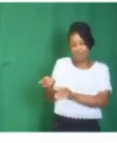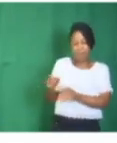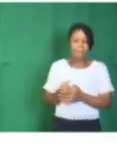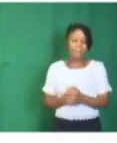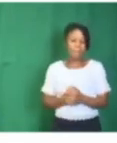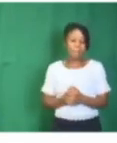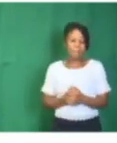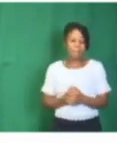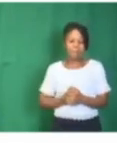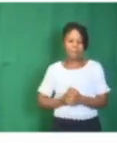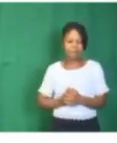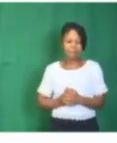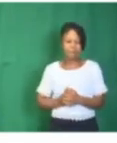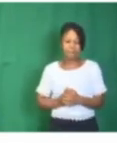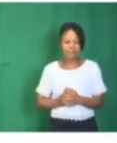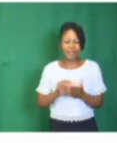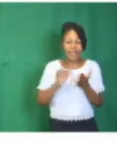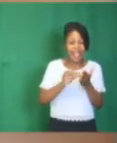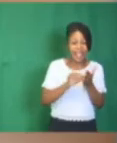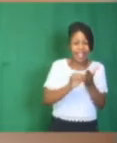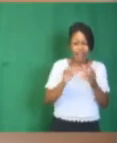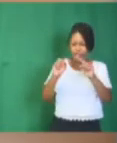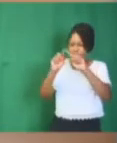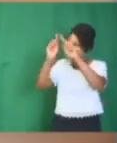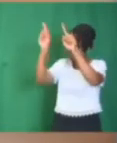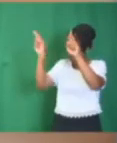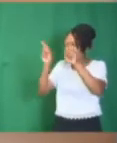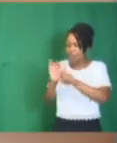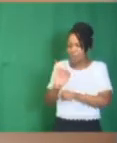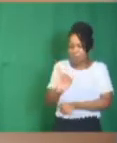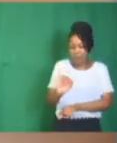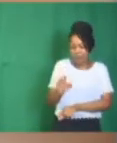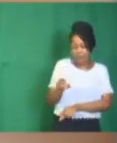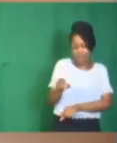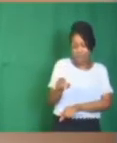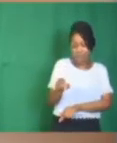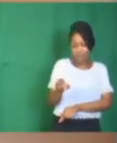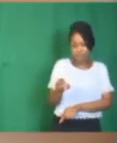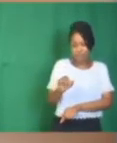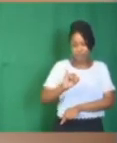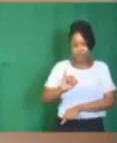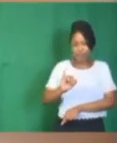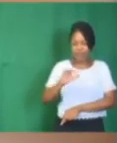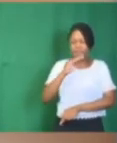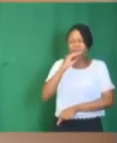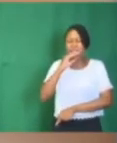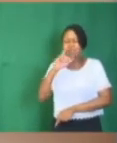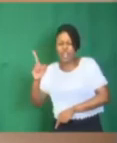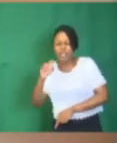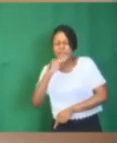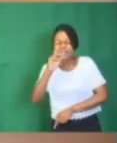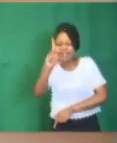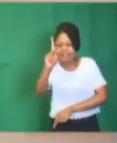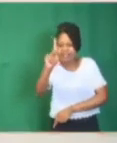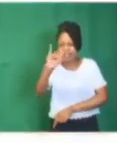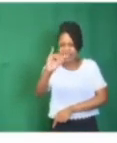All right, we have number 1 there. Number 1, as you can see, those are the kidneys.